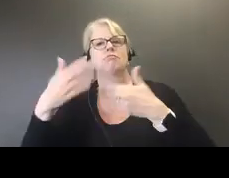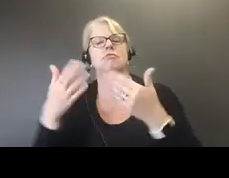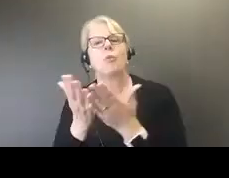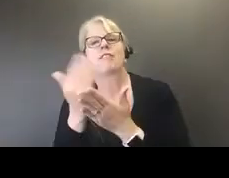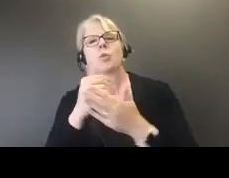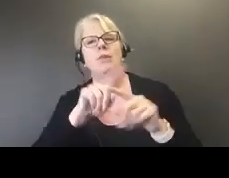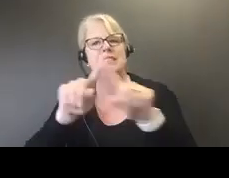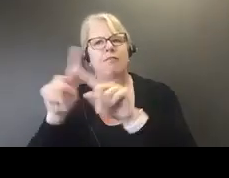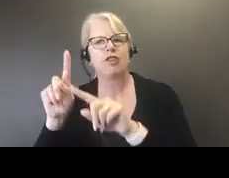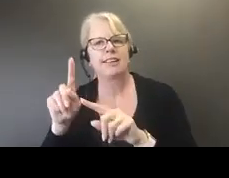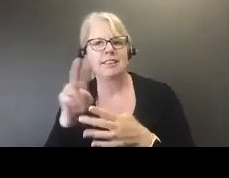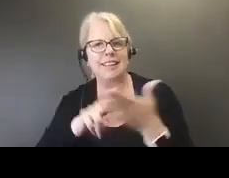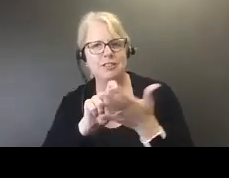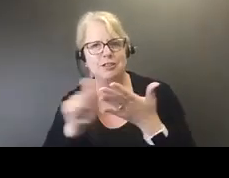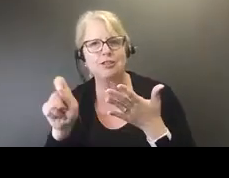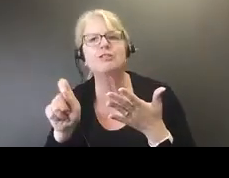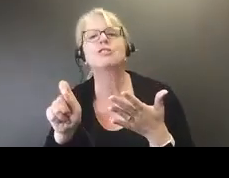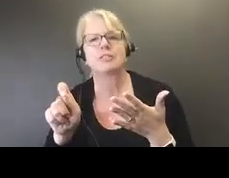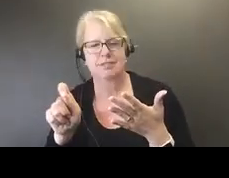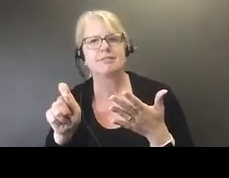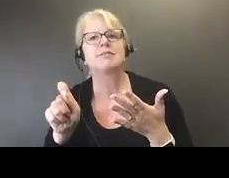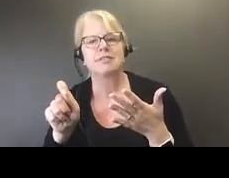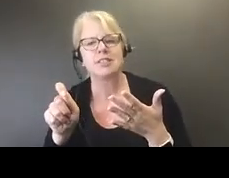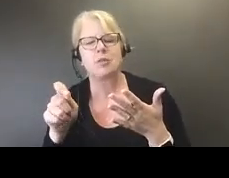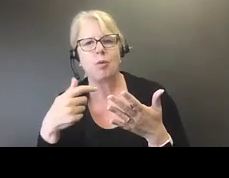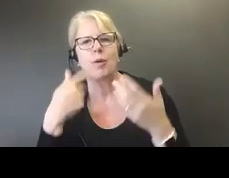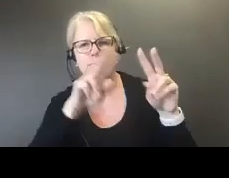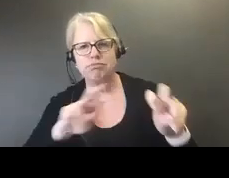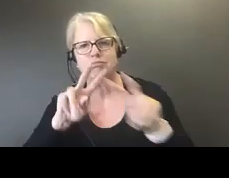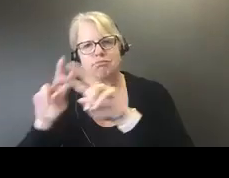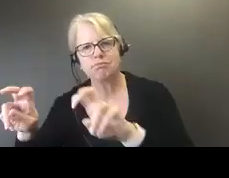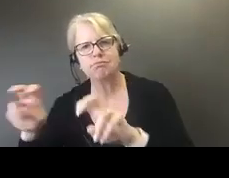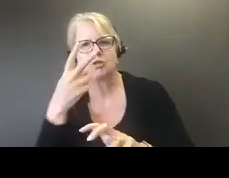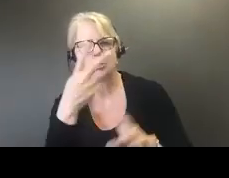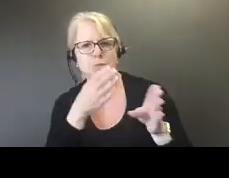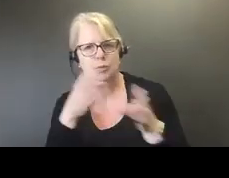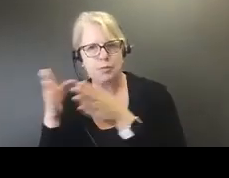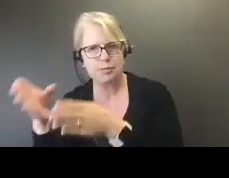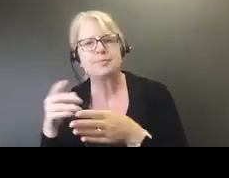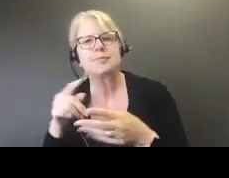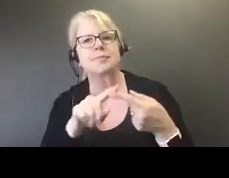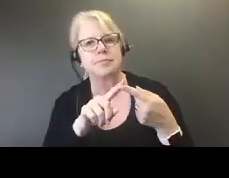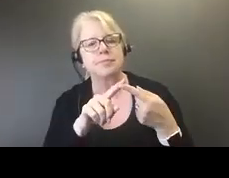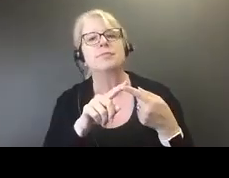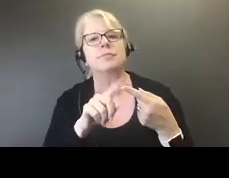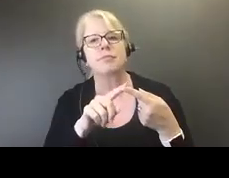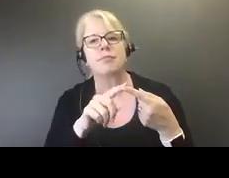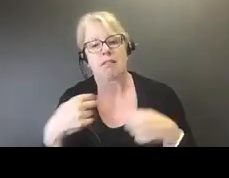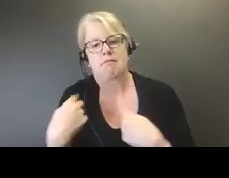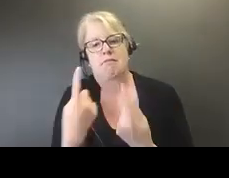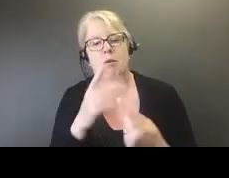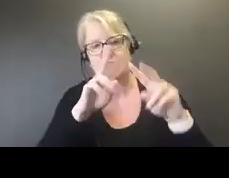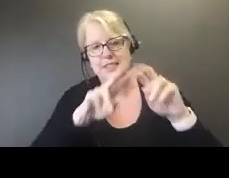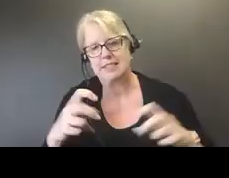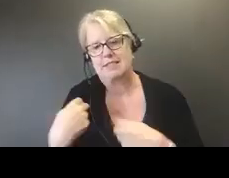literature, which we're doing in two parts. The first part is we're going to look at the last 5 years